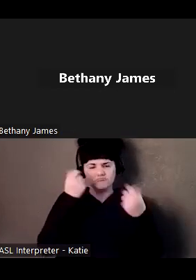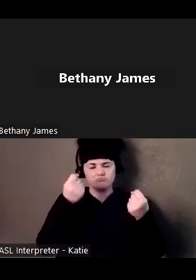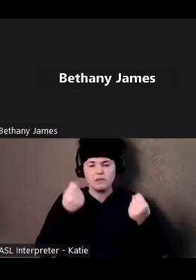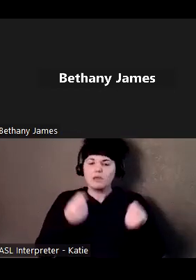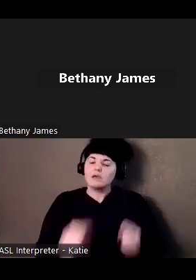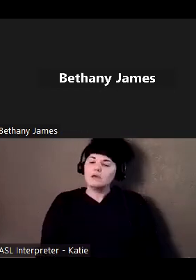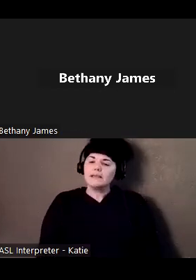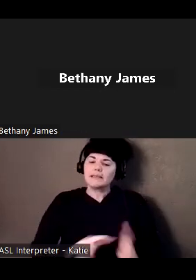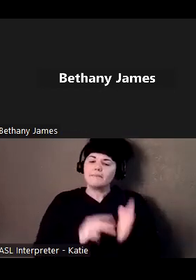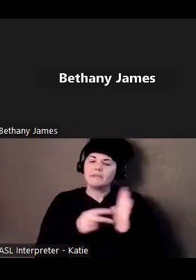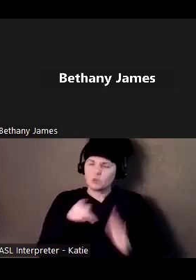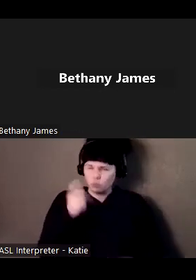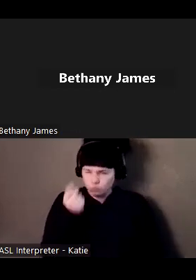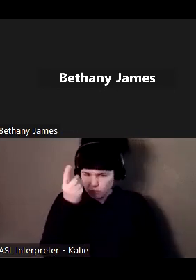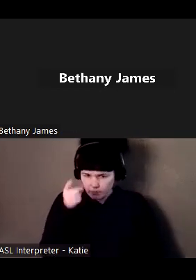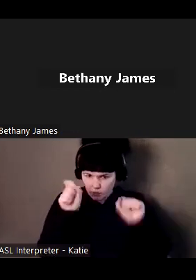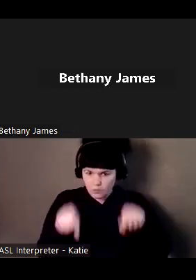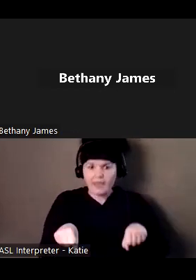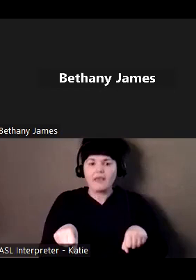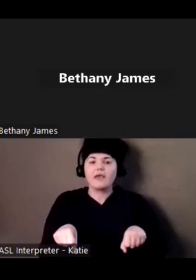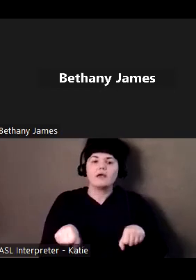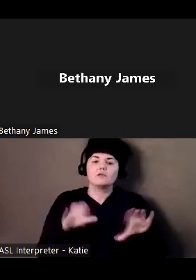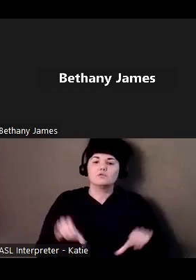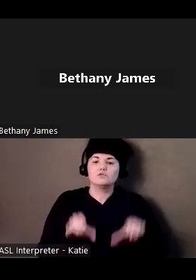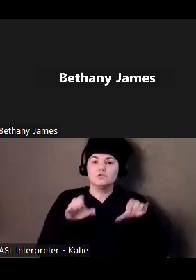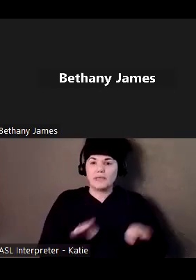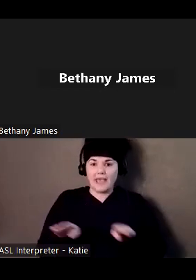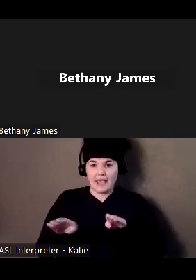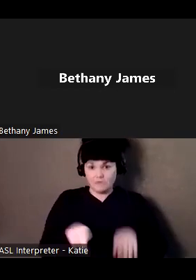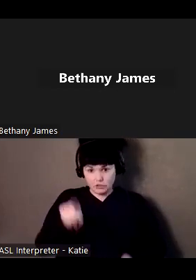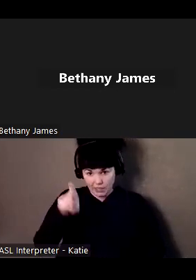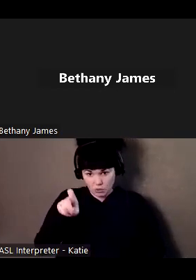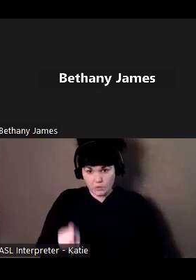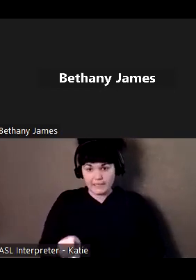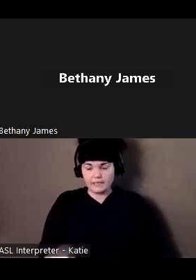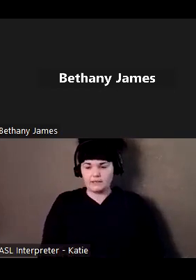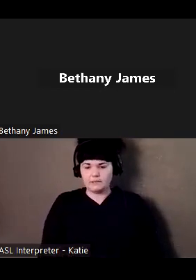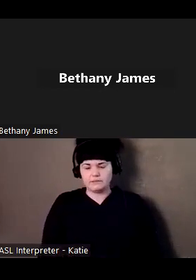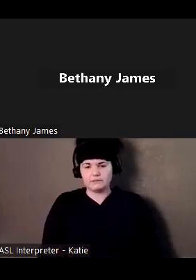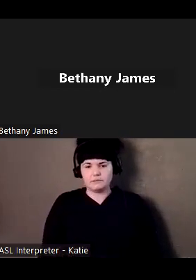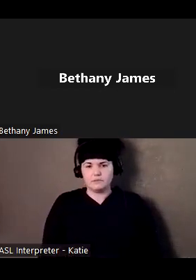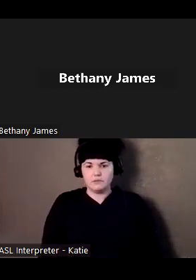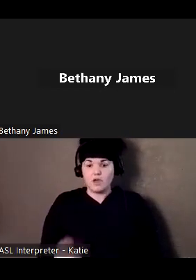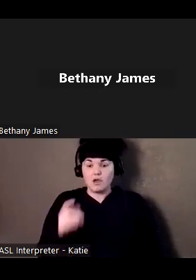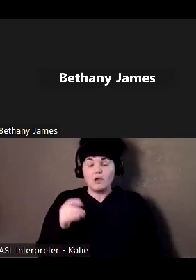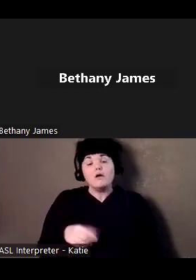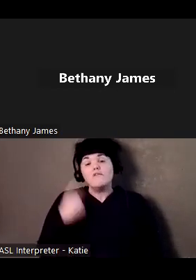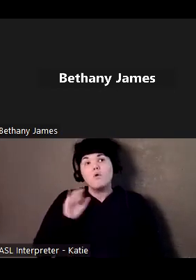that you're able to do the behaviors that you need to do to get the outcomes that you want.